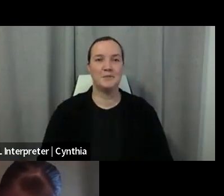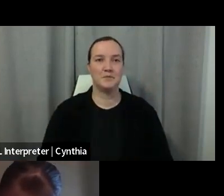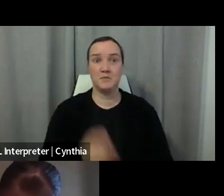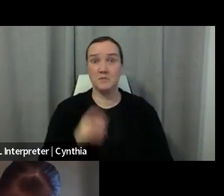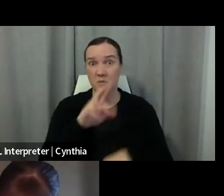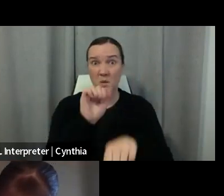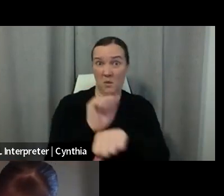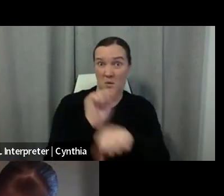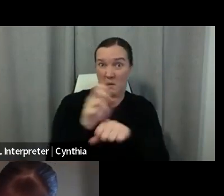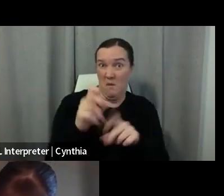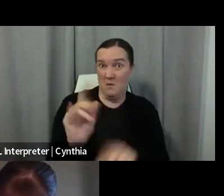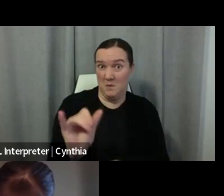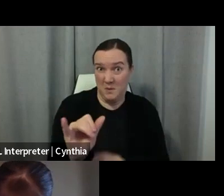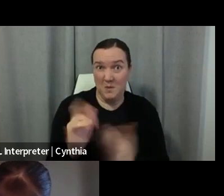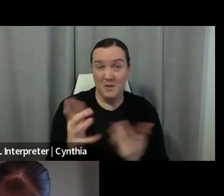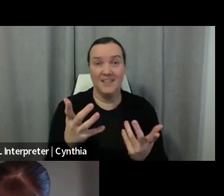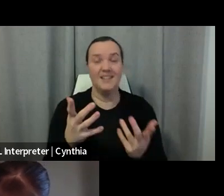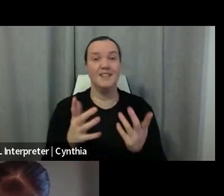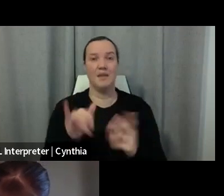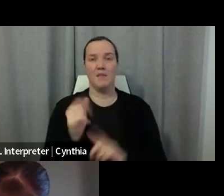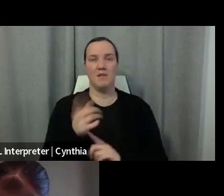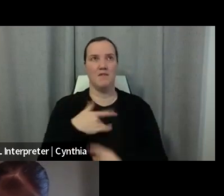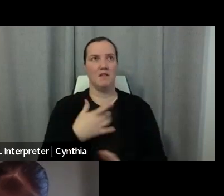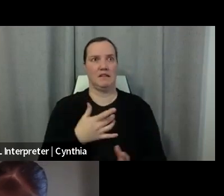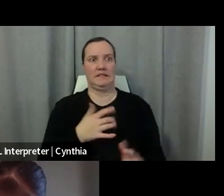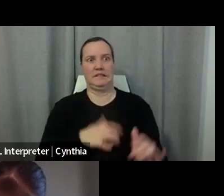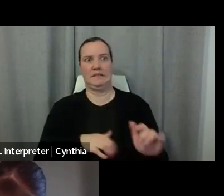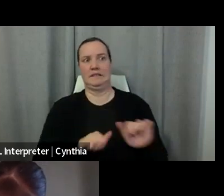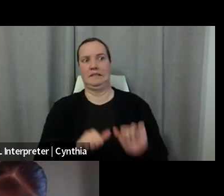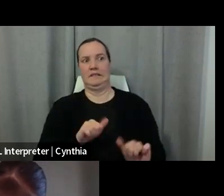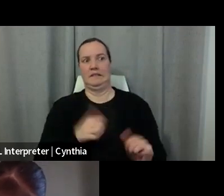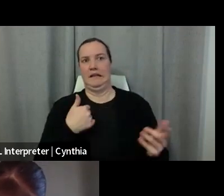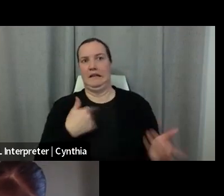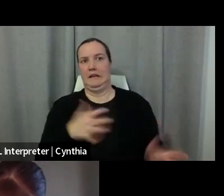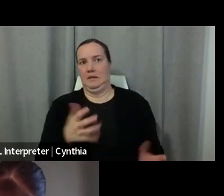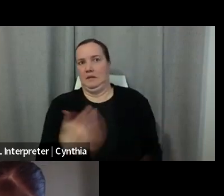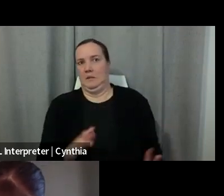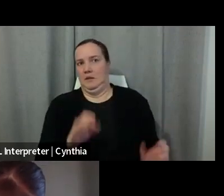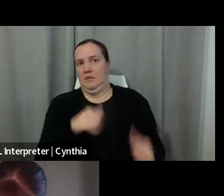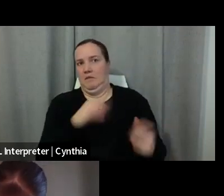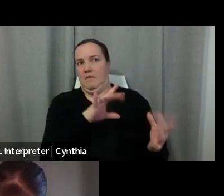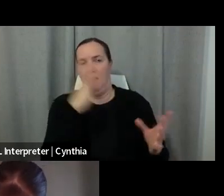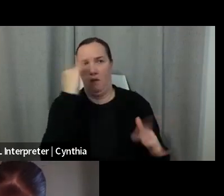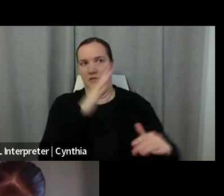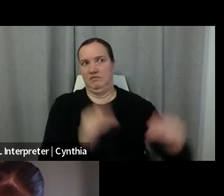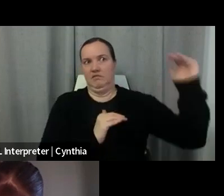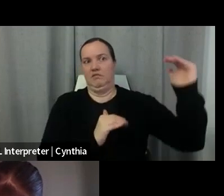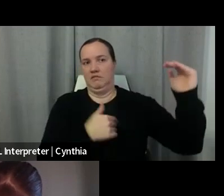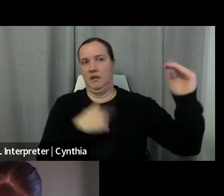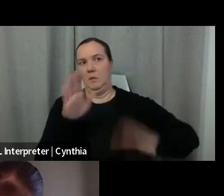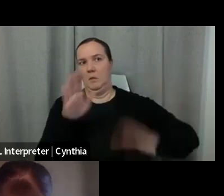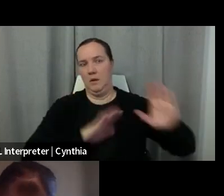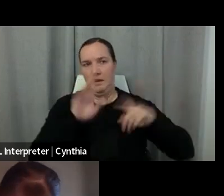to work. And so in those moments too, it's like, oh, I don't know if I'd even bother giving the feedback because of the worry about the